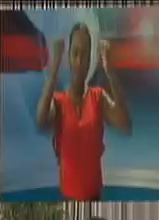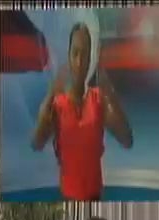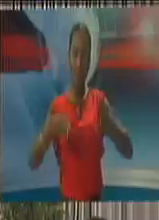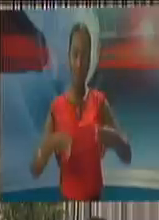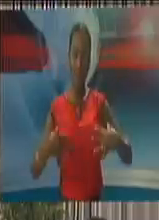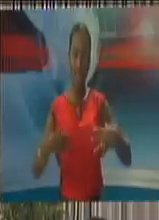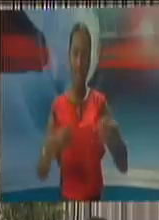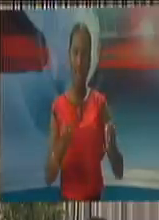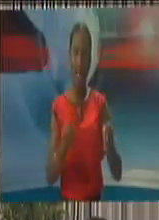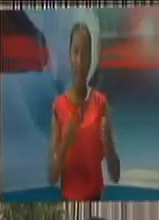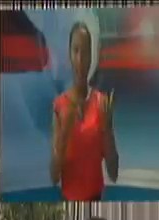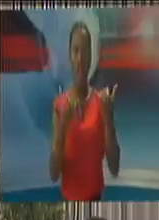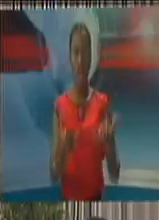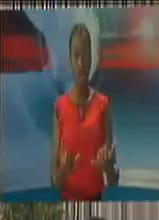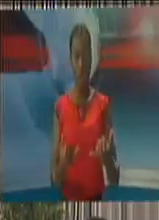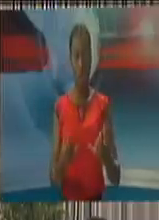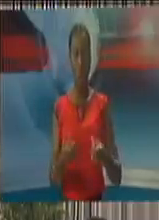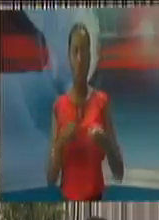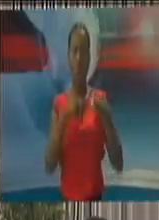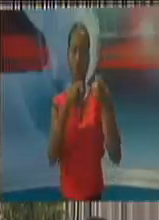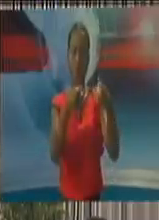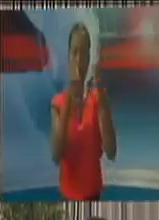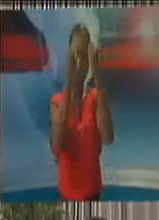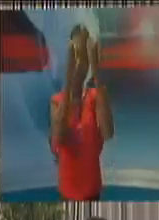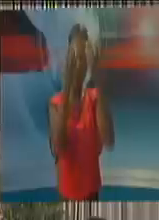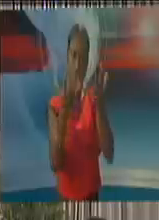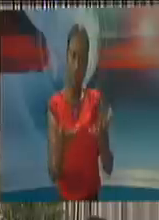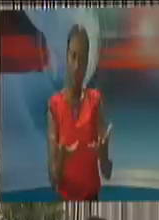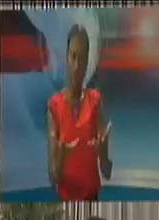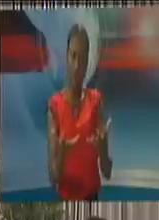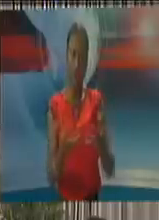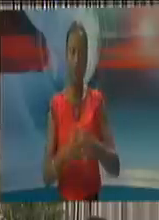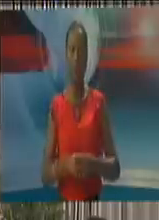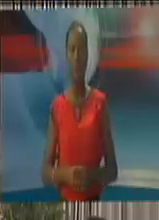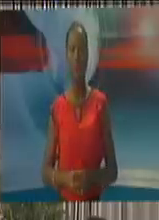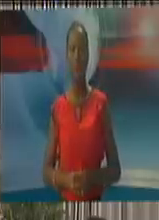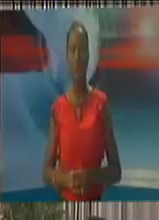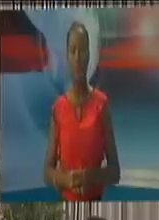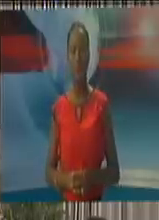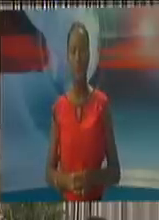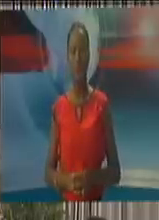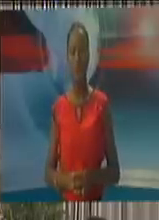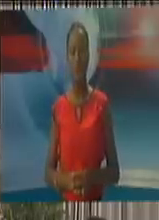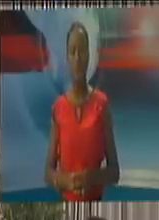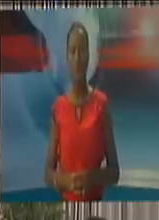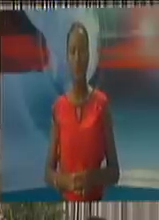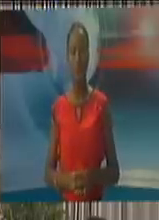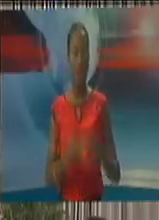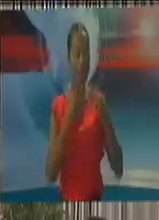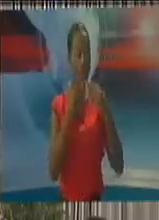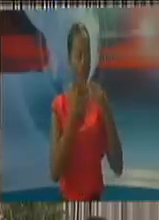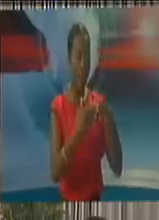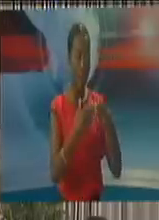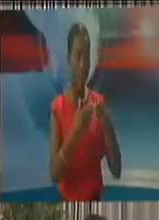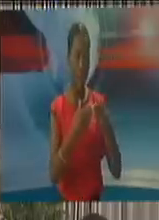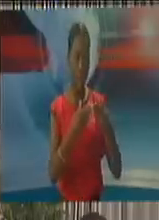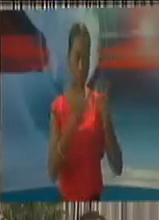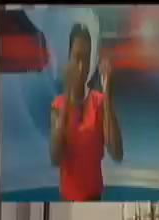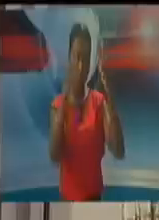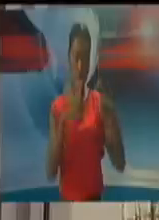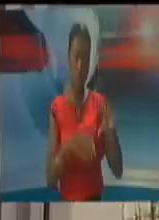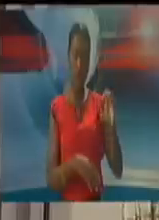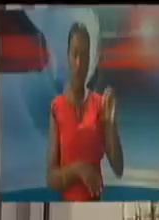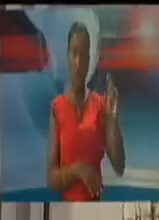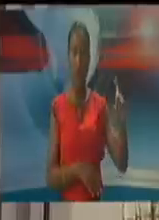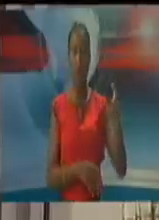Deyalsingh, will provide an update on COVID-19 in Trinidad and Tobago. Thank you very much, Minister Cox. Good morning to